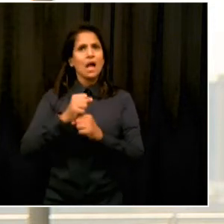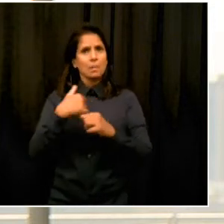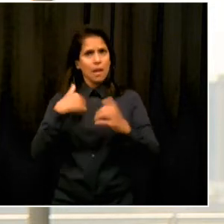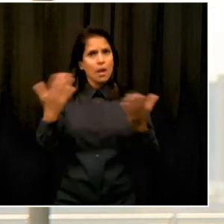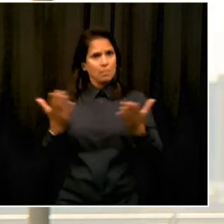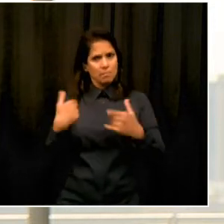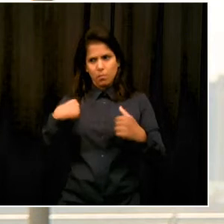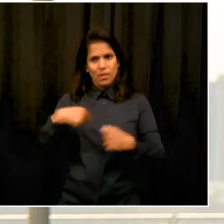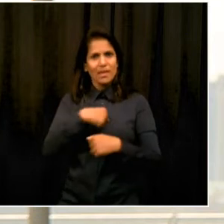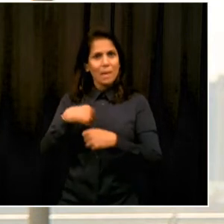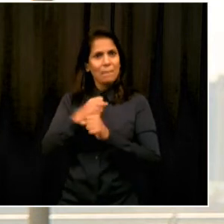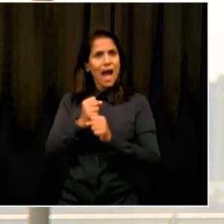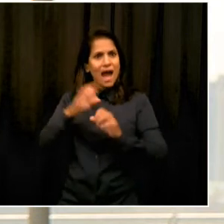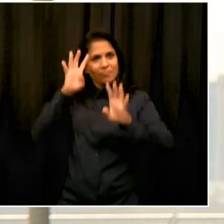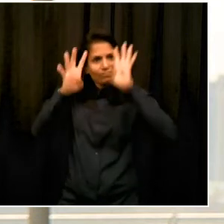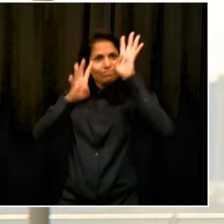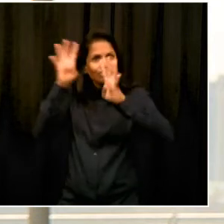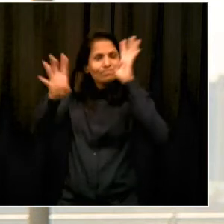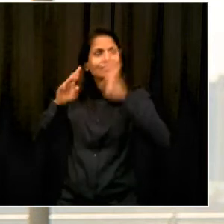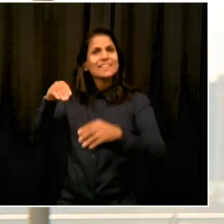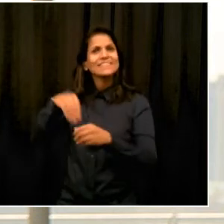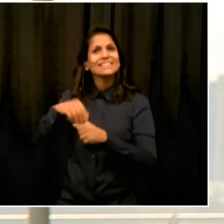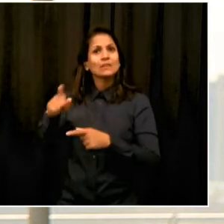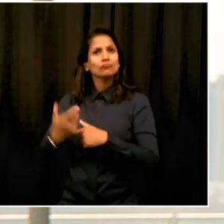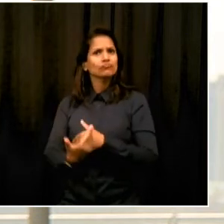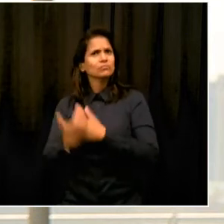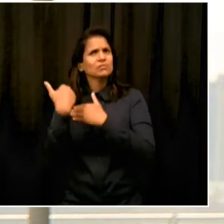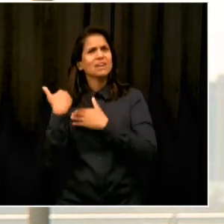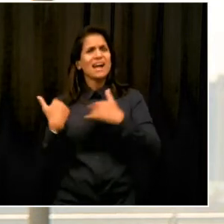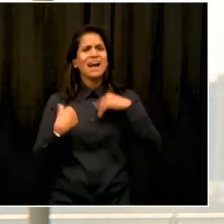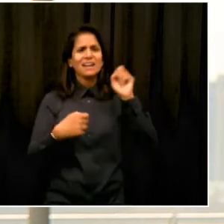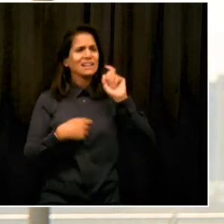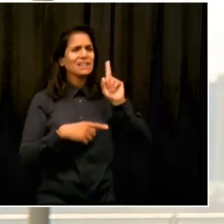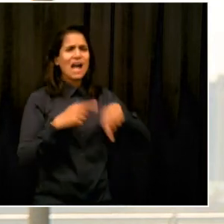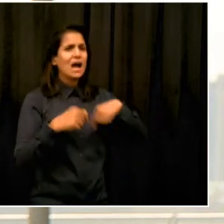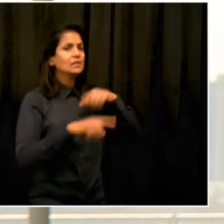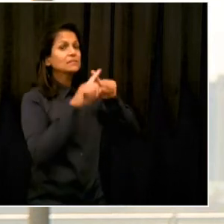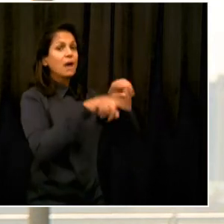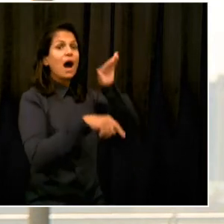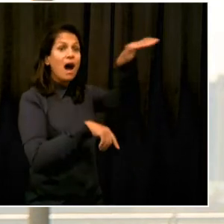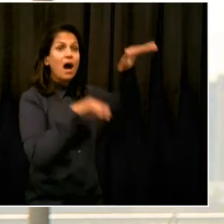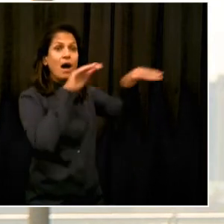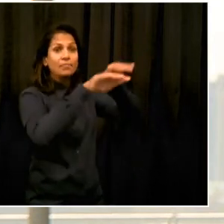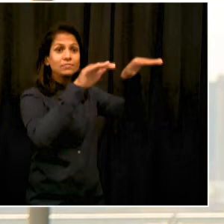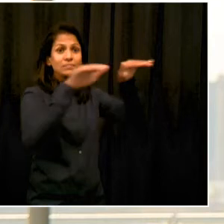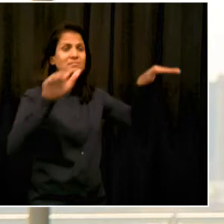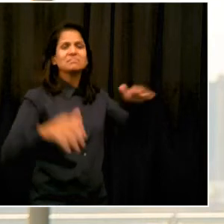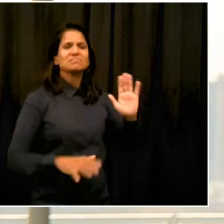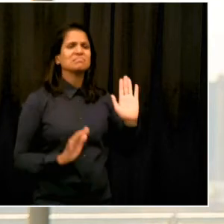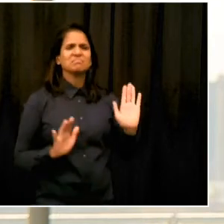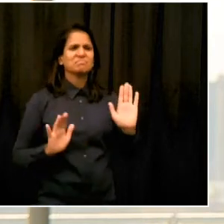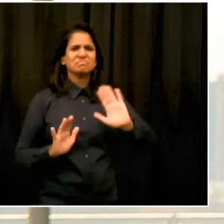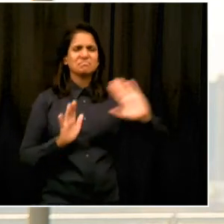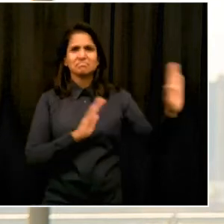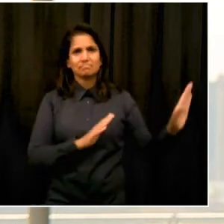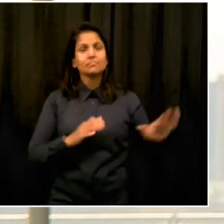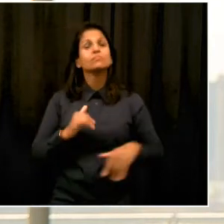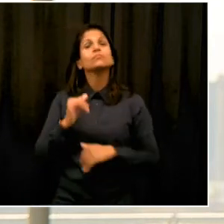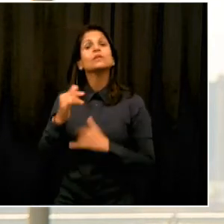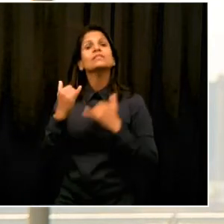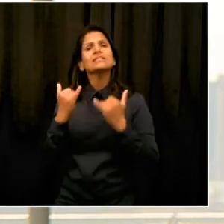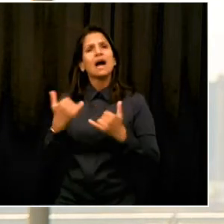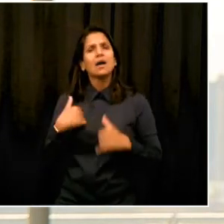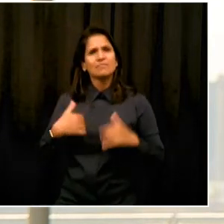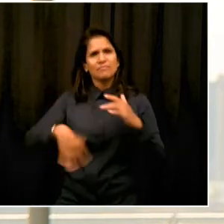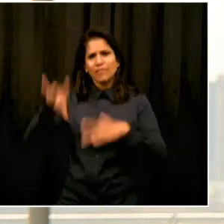have the capability, the talent, and the ingenuity to do it right here in New York City. And as long as we're living with